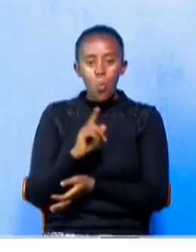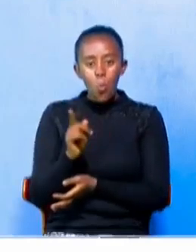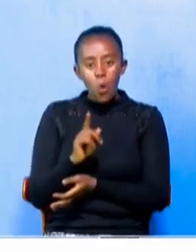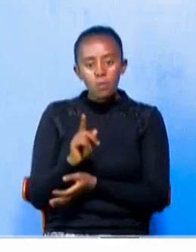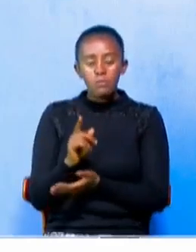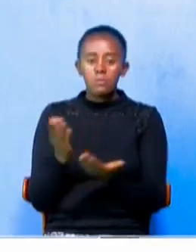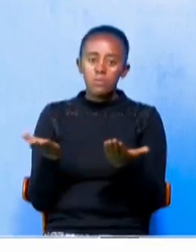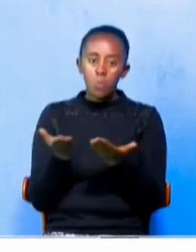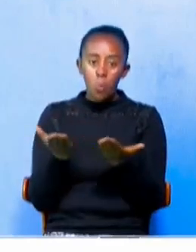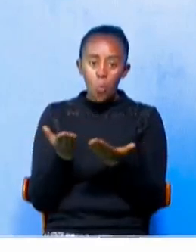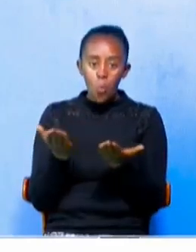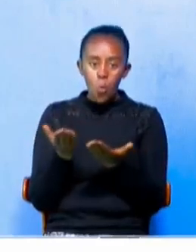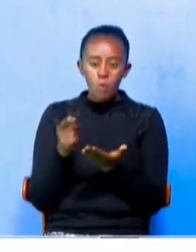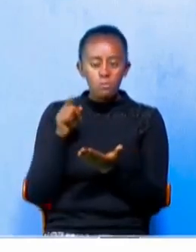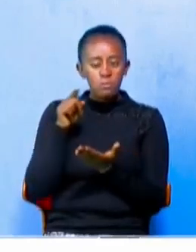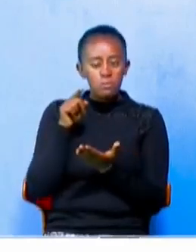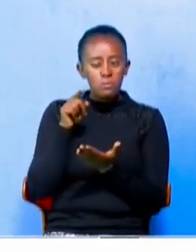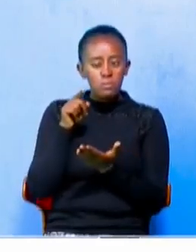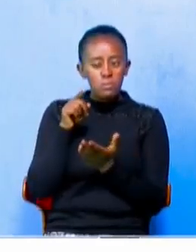I get him?